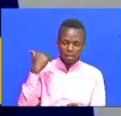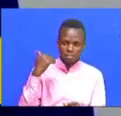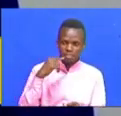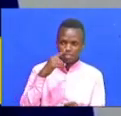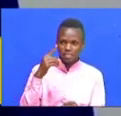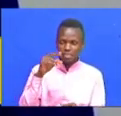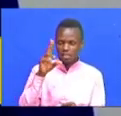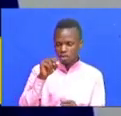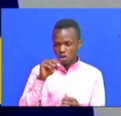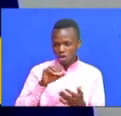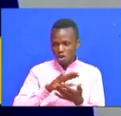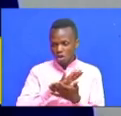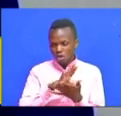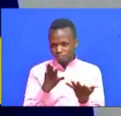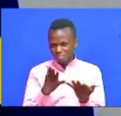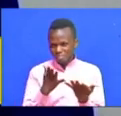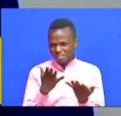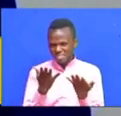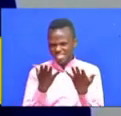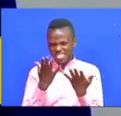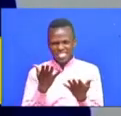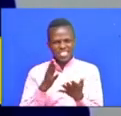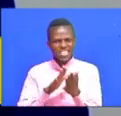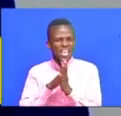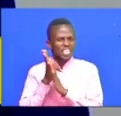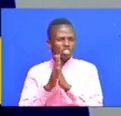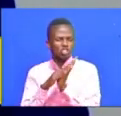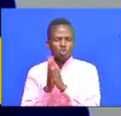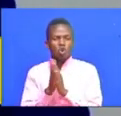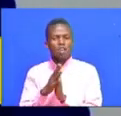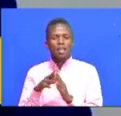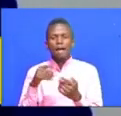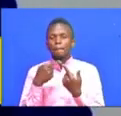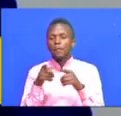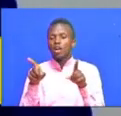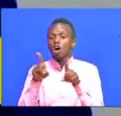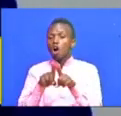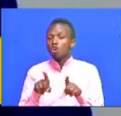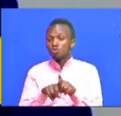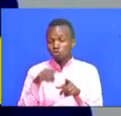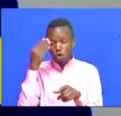me, yes, it could appear like a narrative, but it's a yes and no.